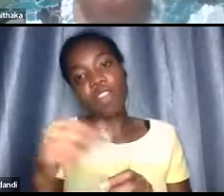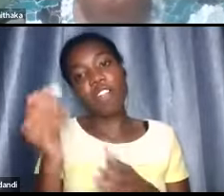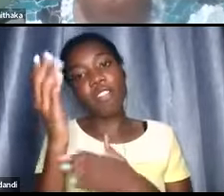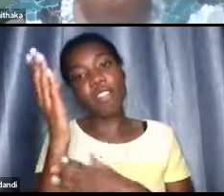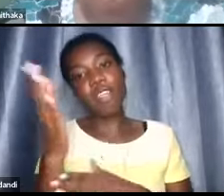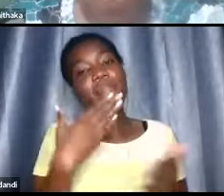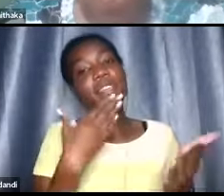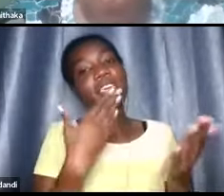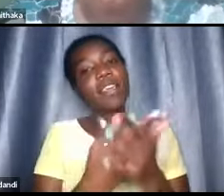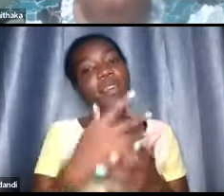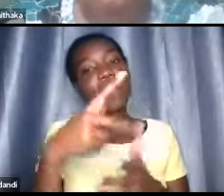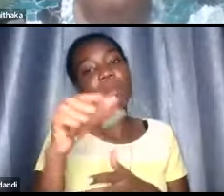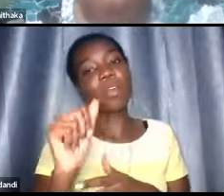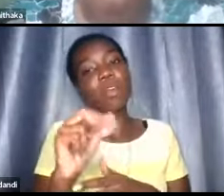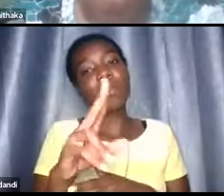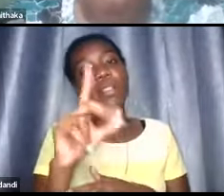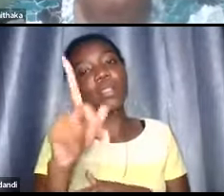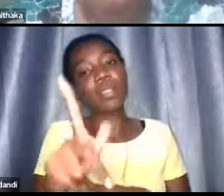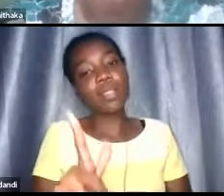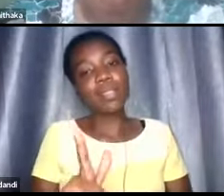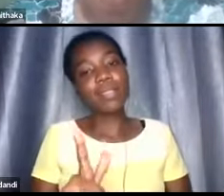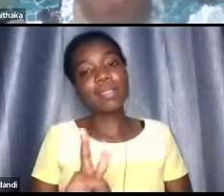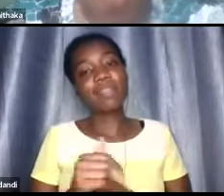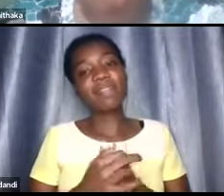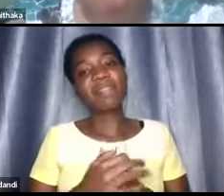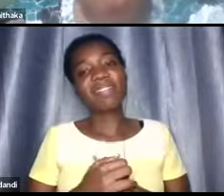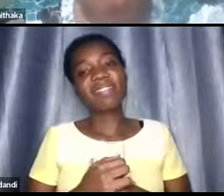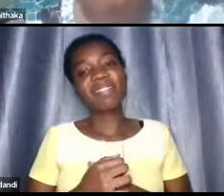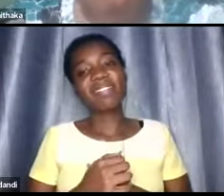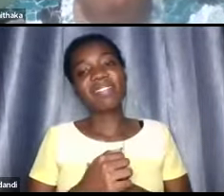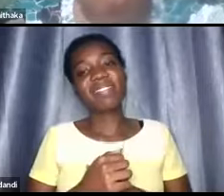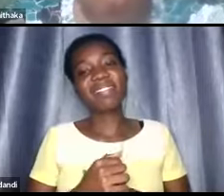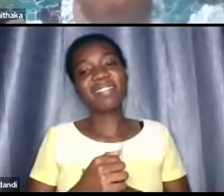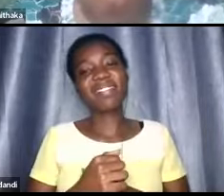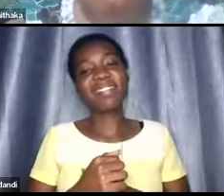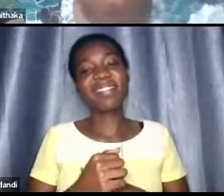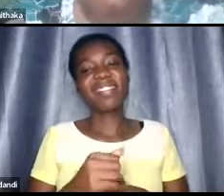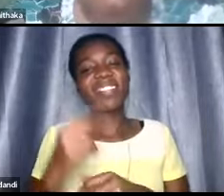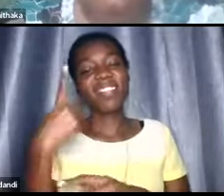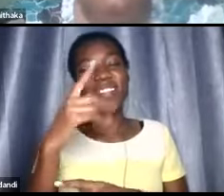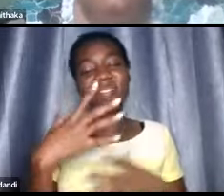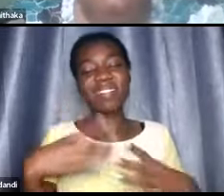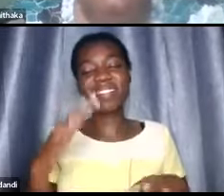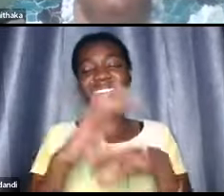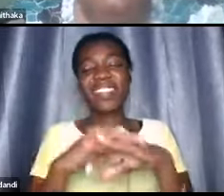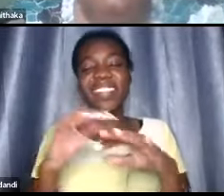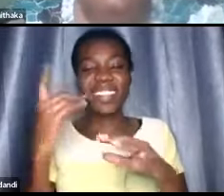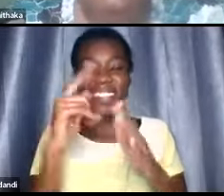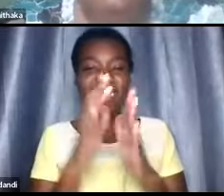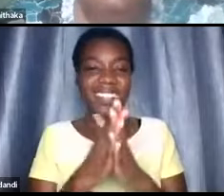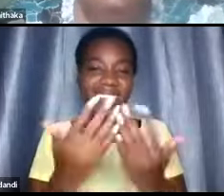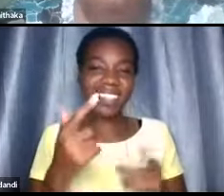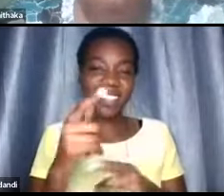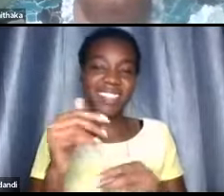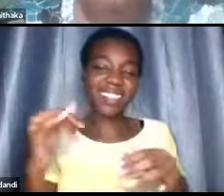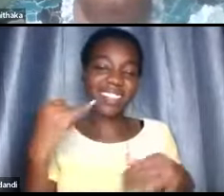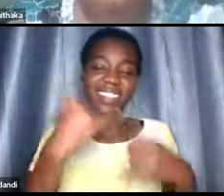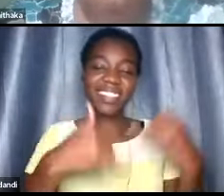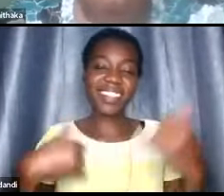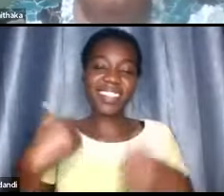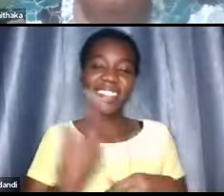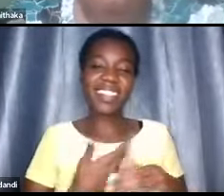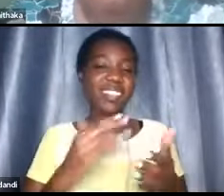Paul. Meticulous. Yes, meticulous sessions. Exactly. For our audience on Facebook, I hope you have had fun. We apologize.